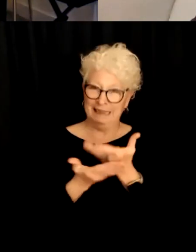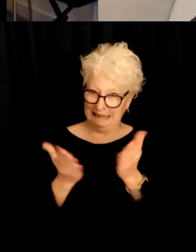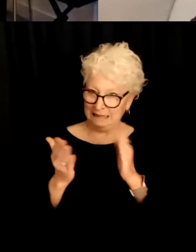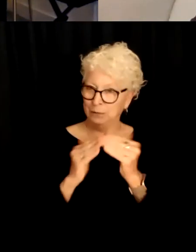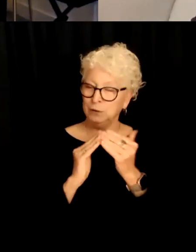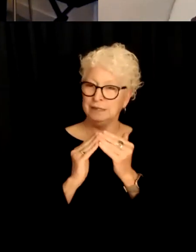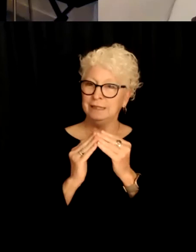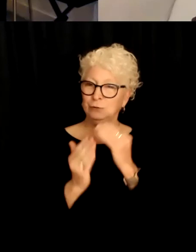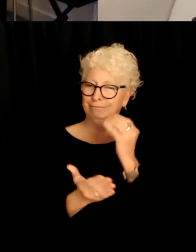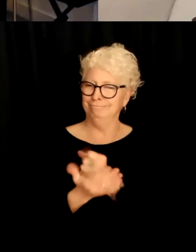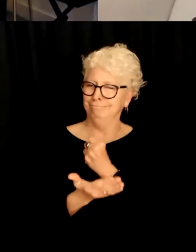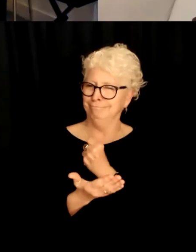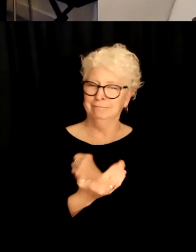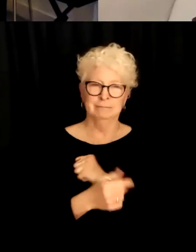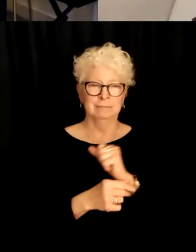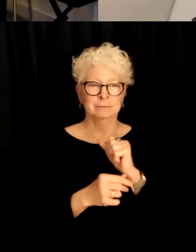get a chance to sort of